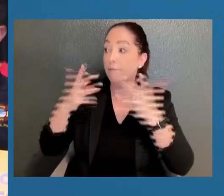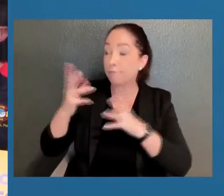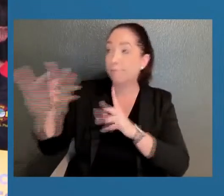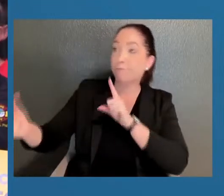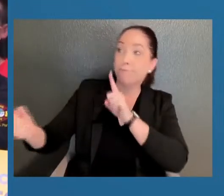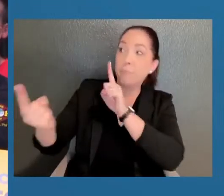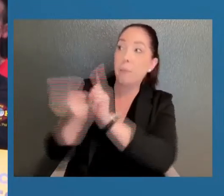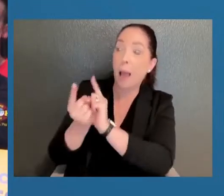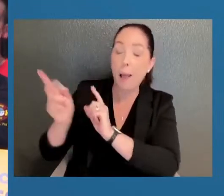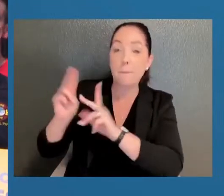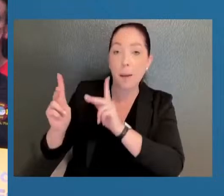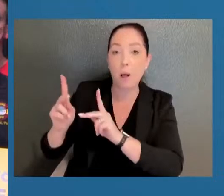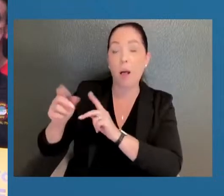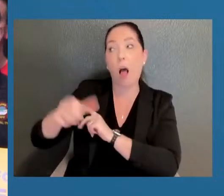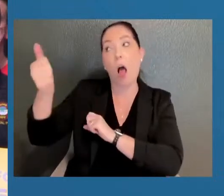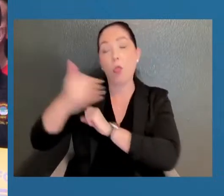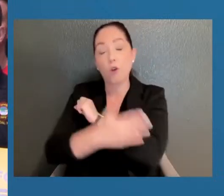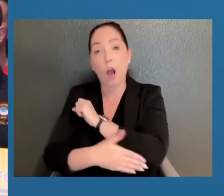13.